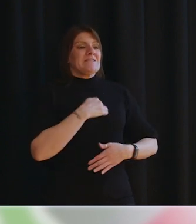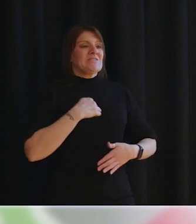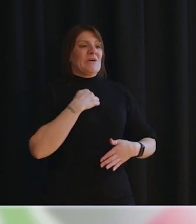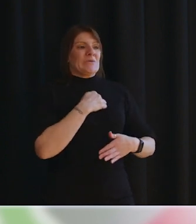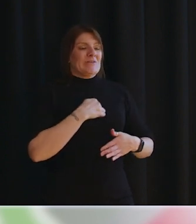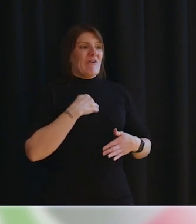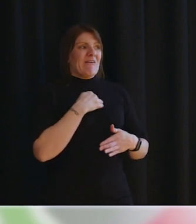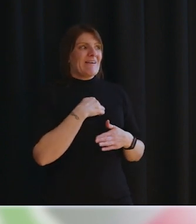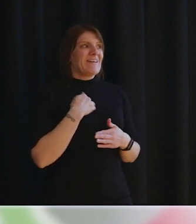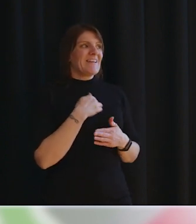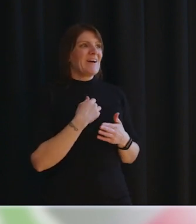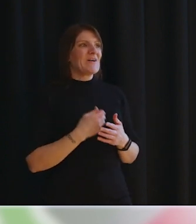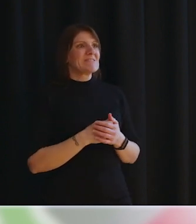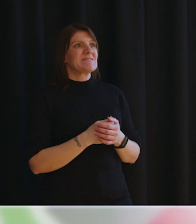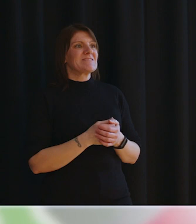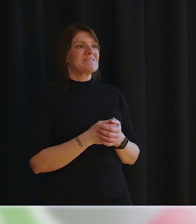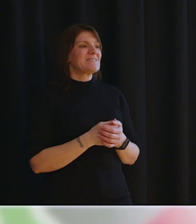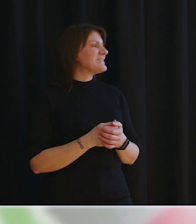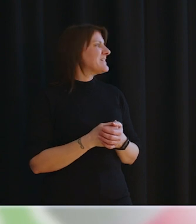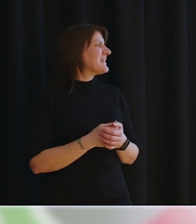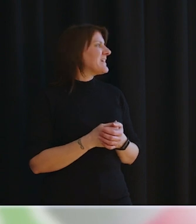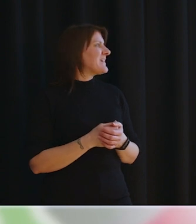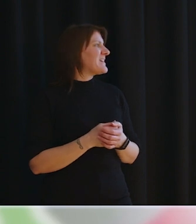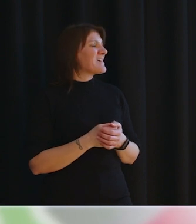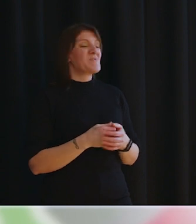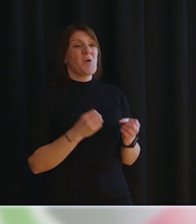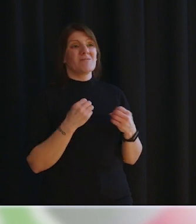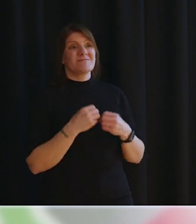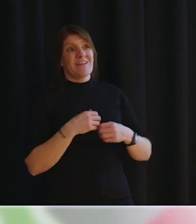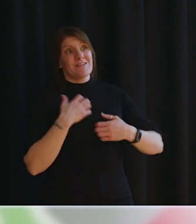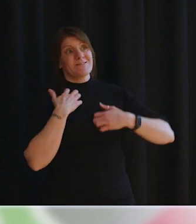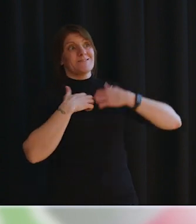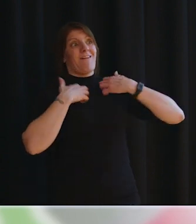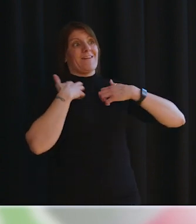that wasn't the most lively